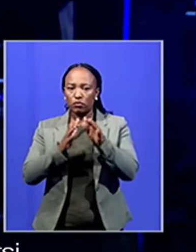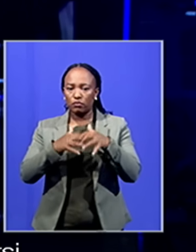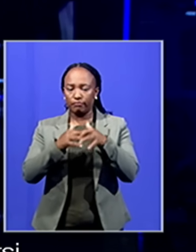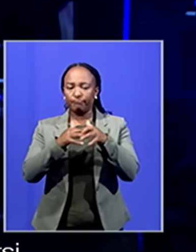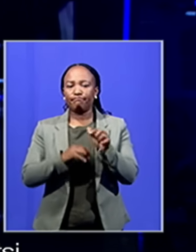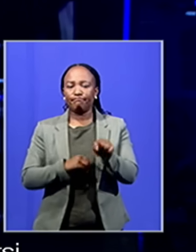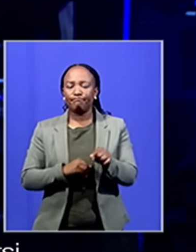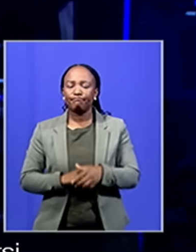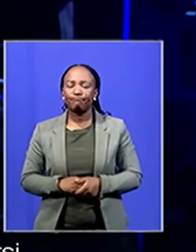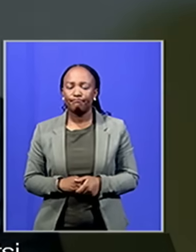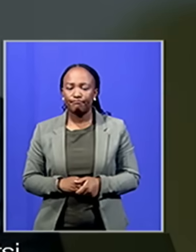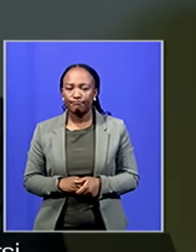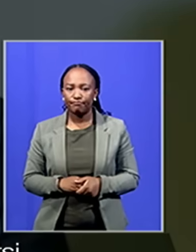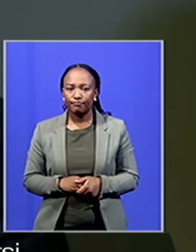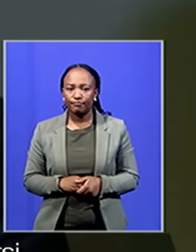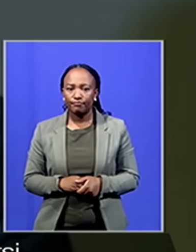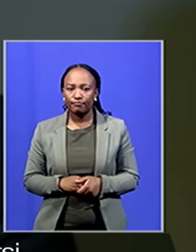Borwa.